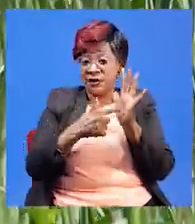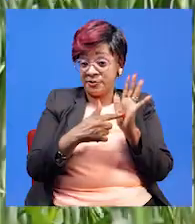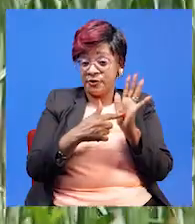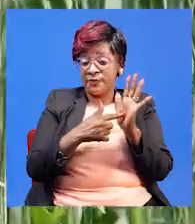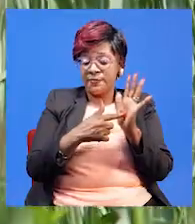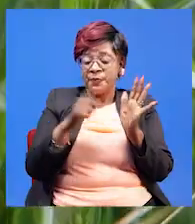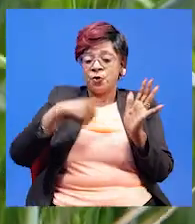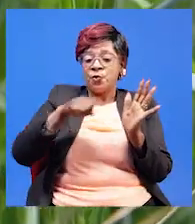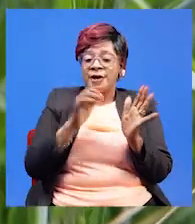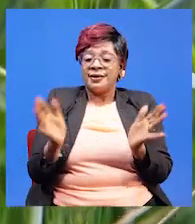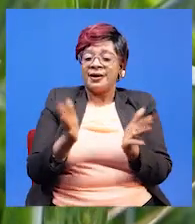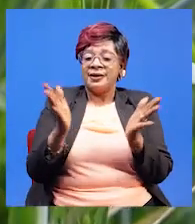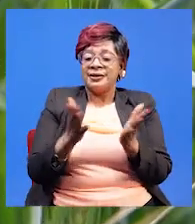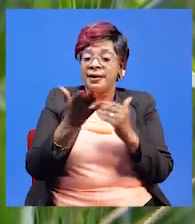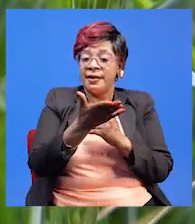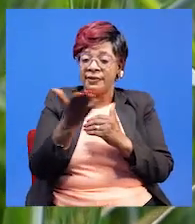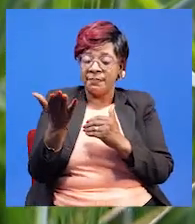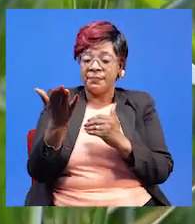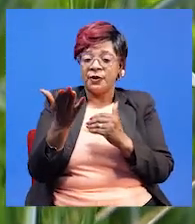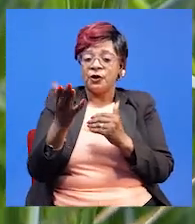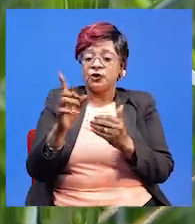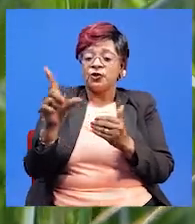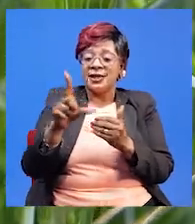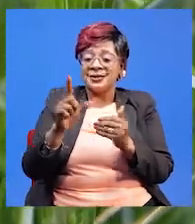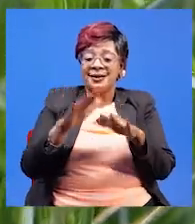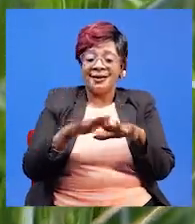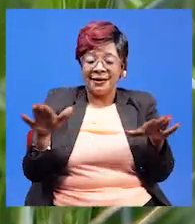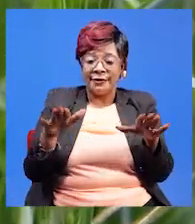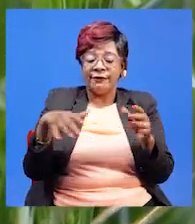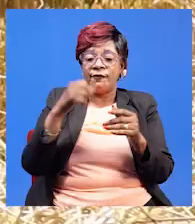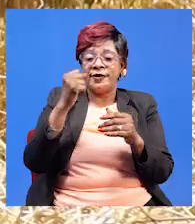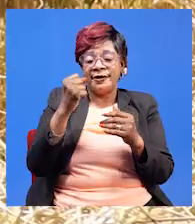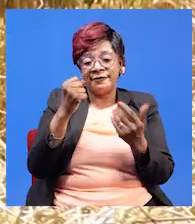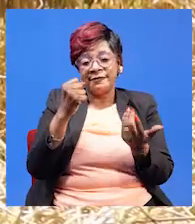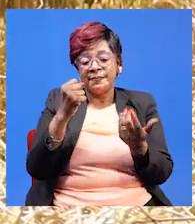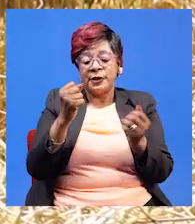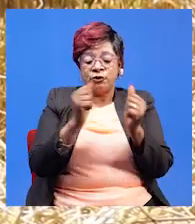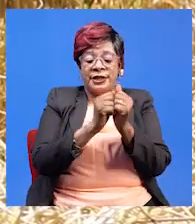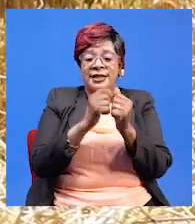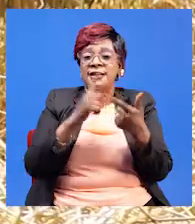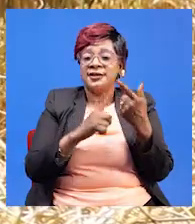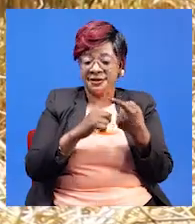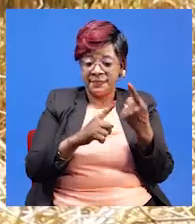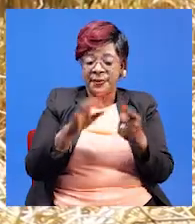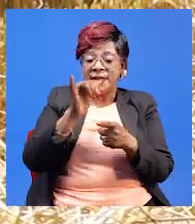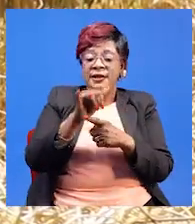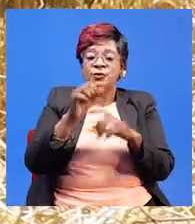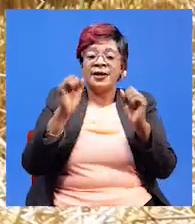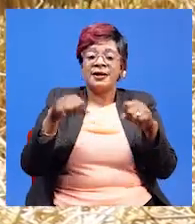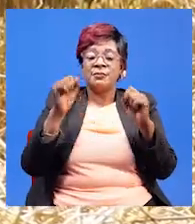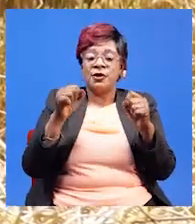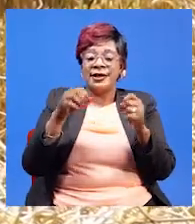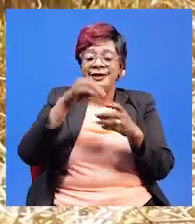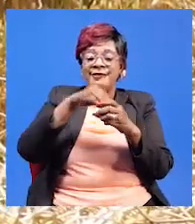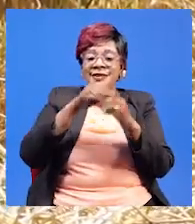example. We are encouraging them to lease land at least for 5 to 10 years. That will enable